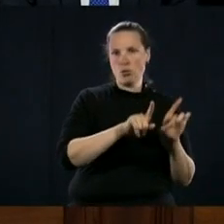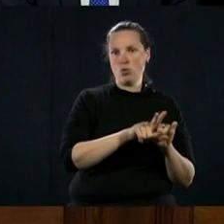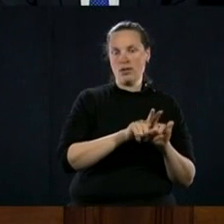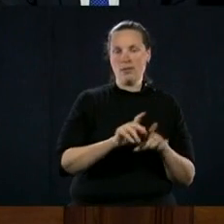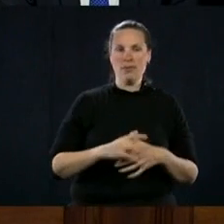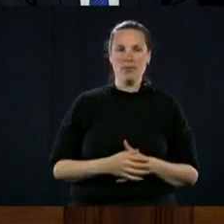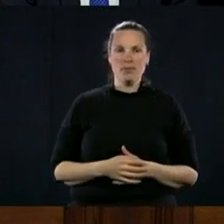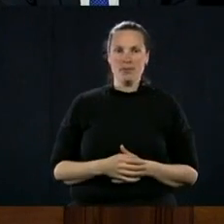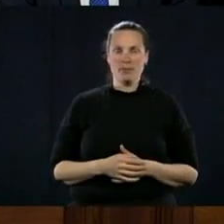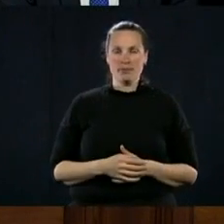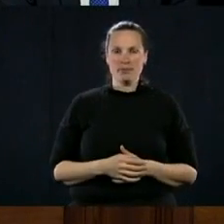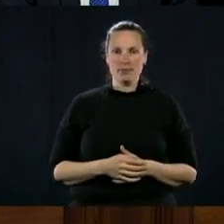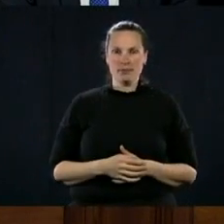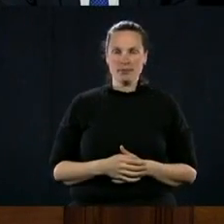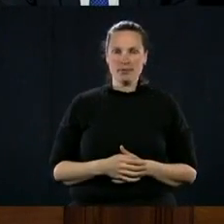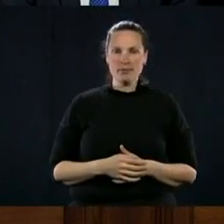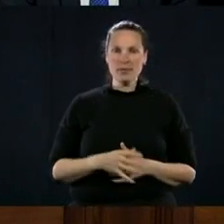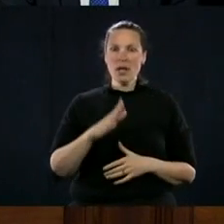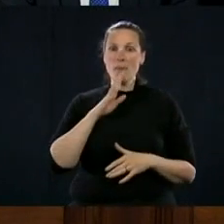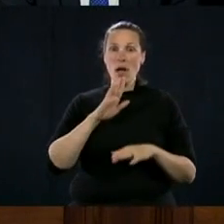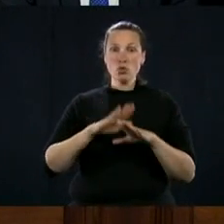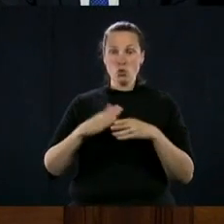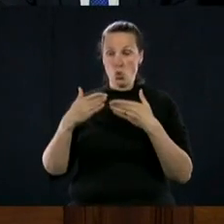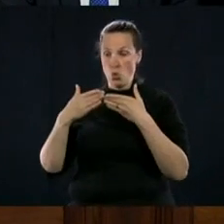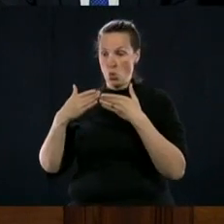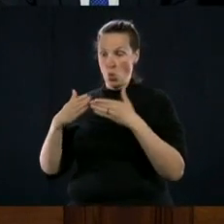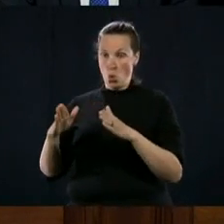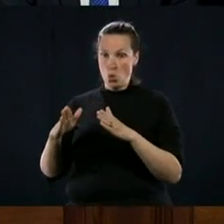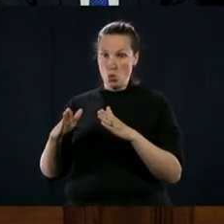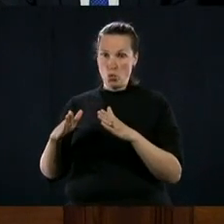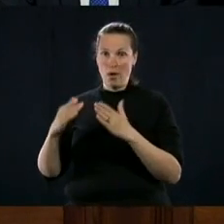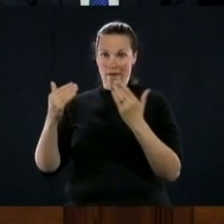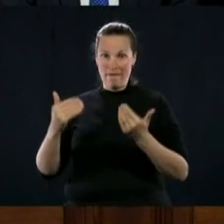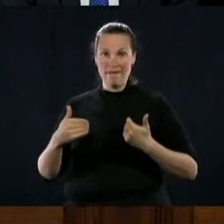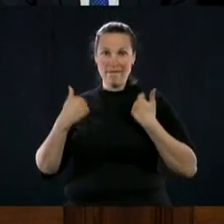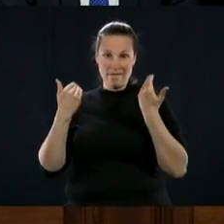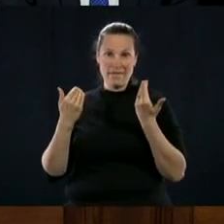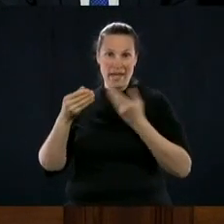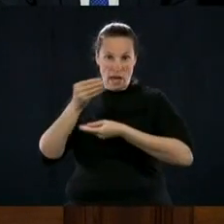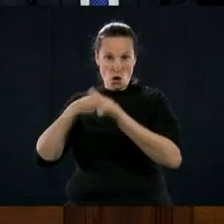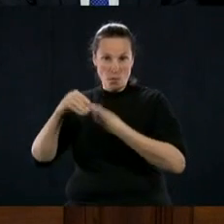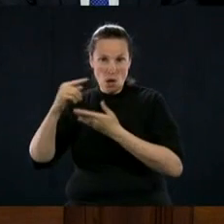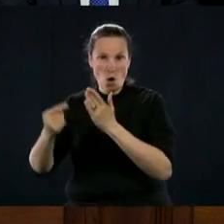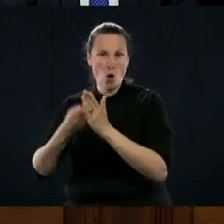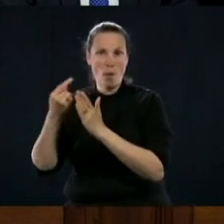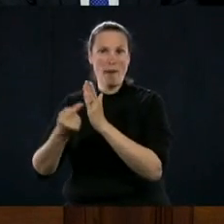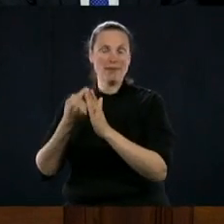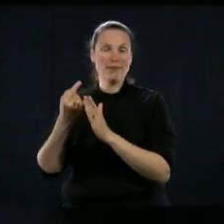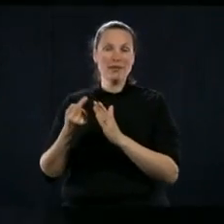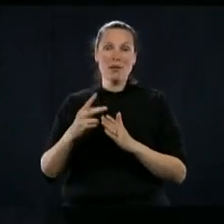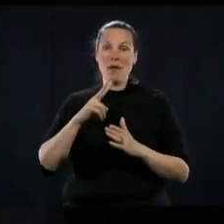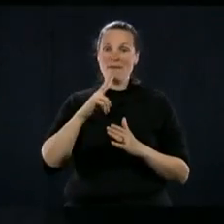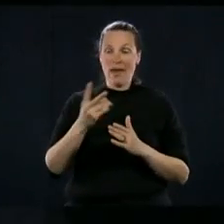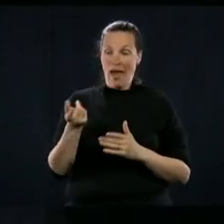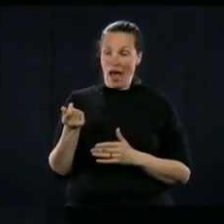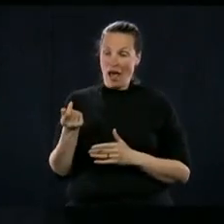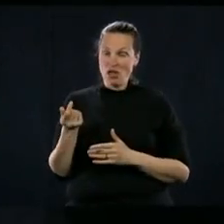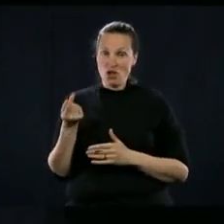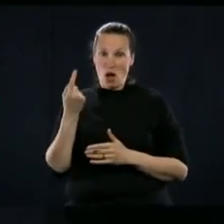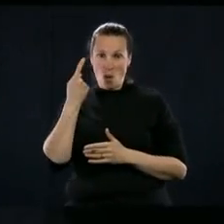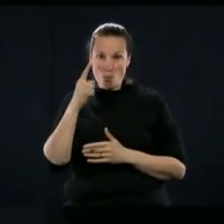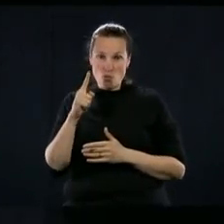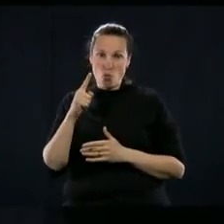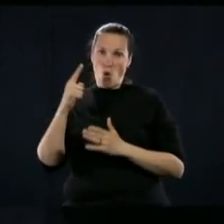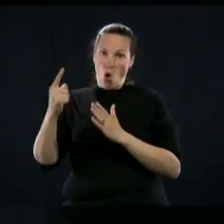intervene. Mr. Legault, we're talking about deconfinement and returning to economic life. Is the money of Quebecers that